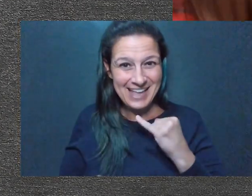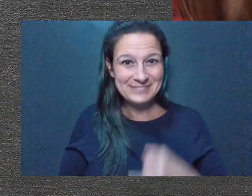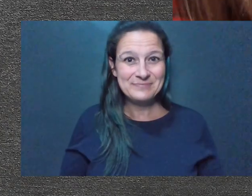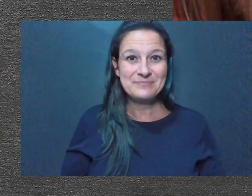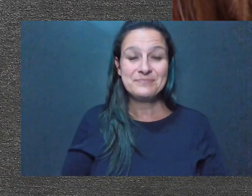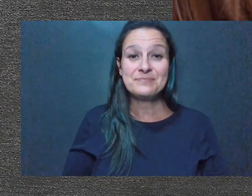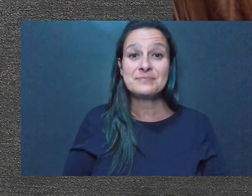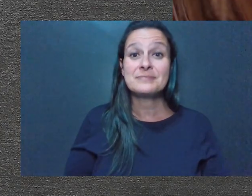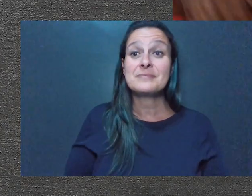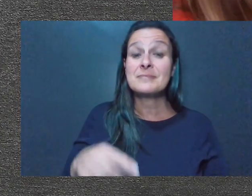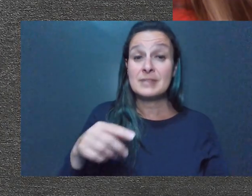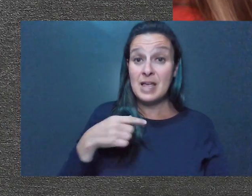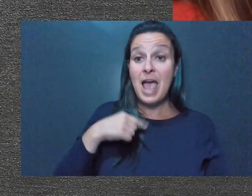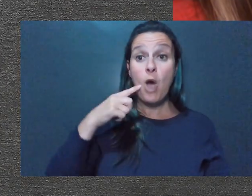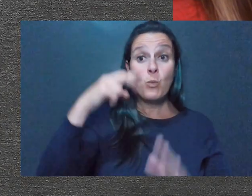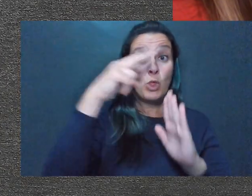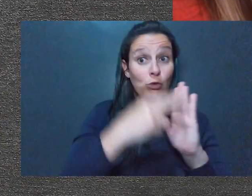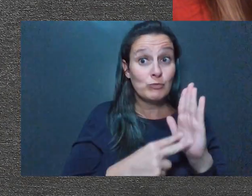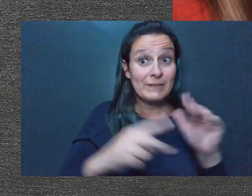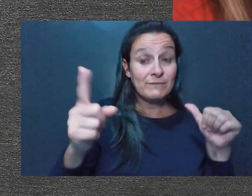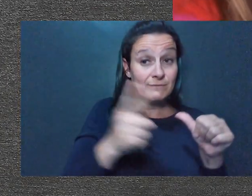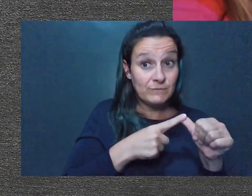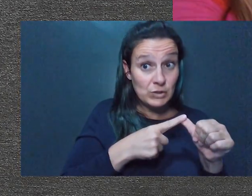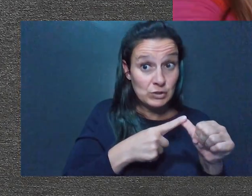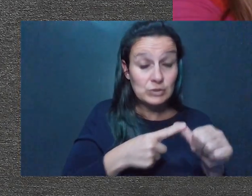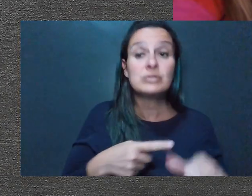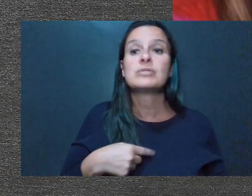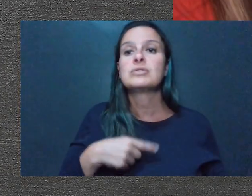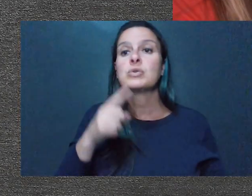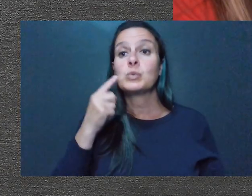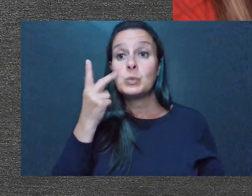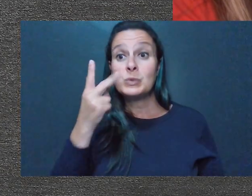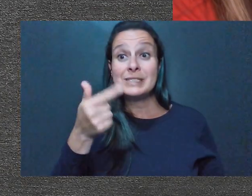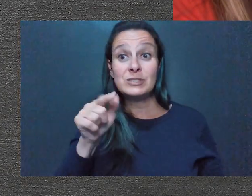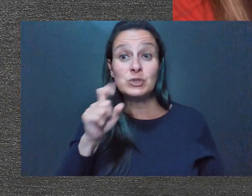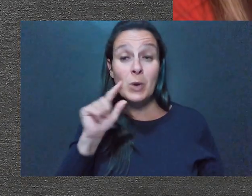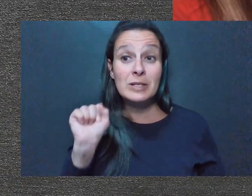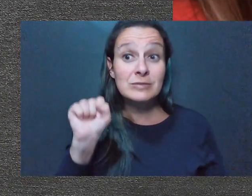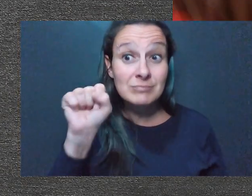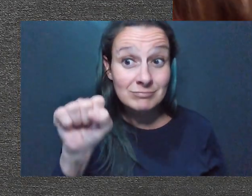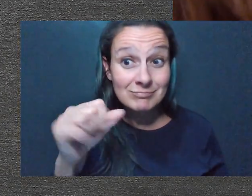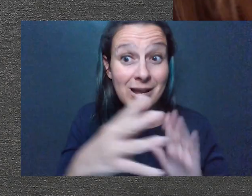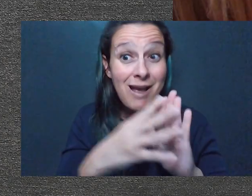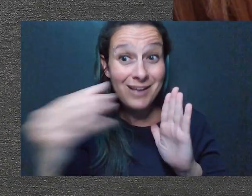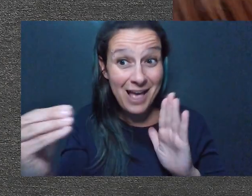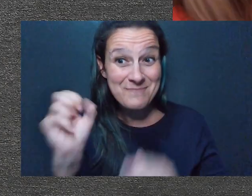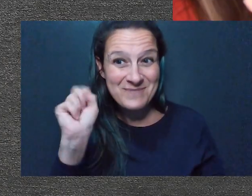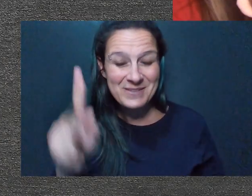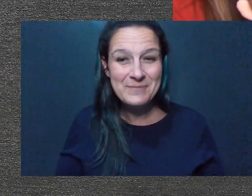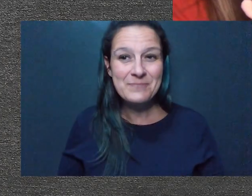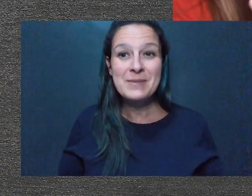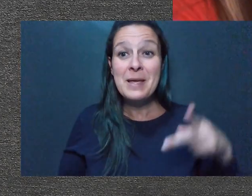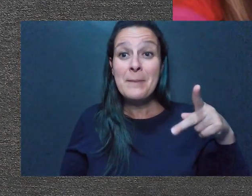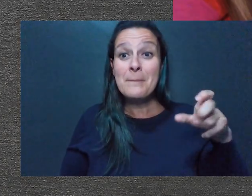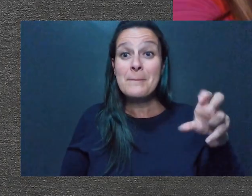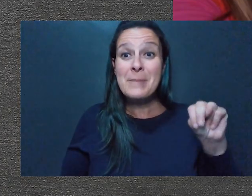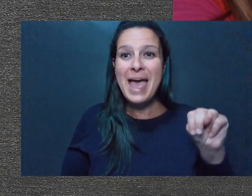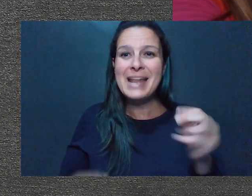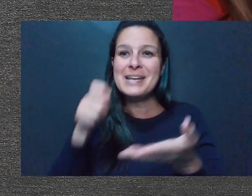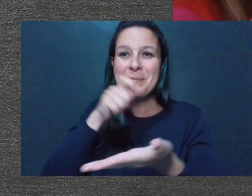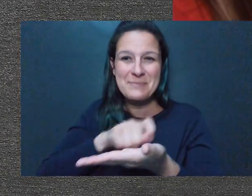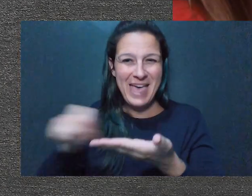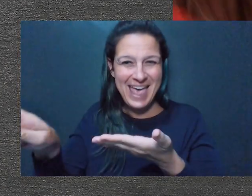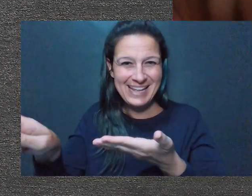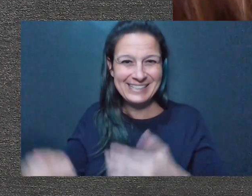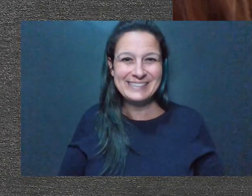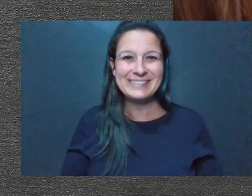end. I'm going to say them, and when you see George, repeat. Pen,